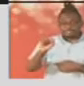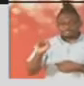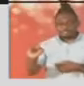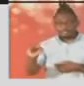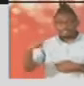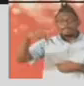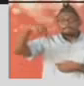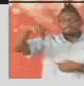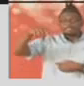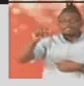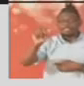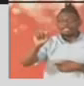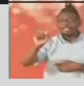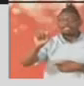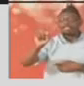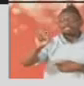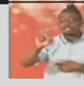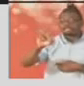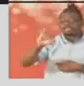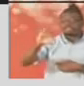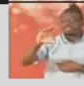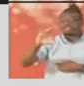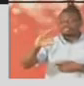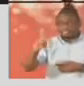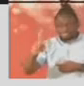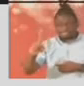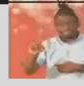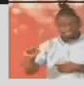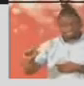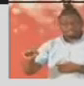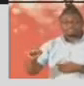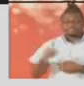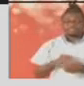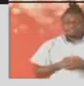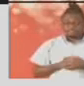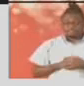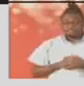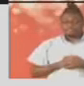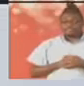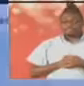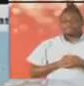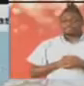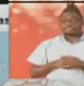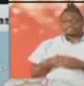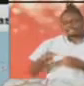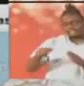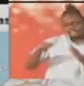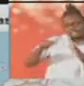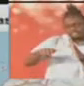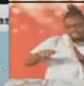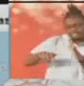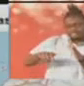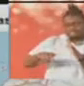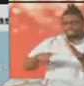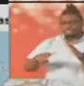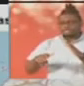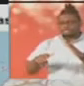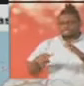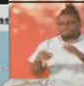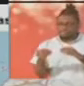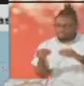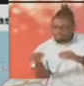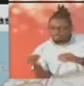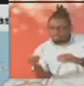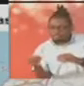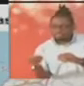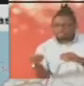As we go to County St. Patrick on the other slide, we would see less cases, but again, a few cases in different